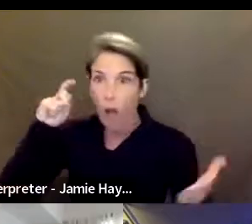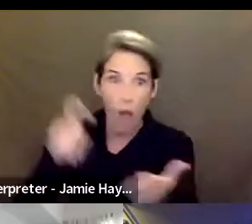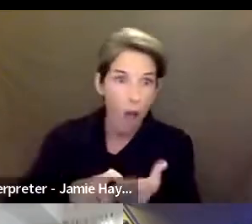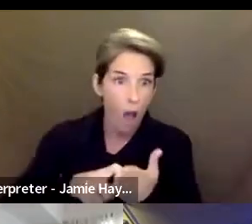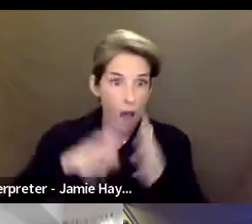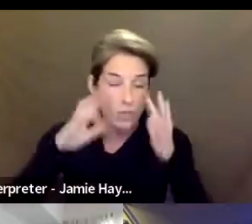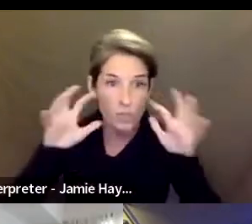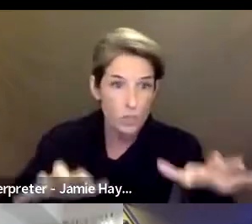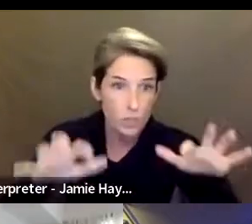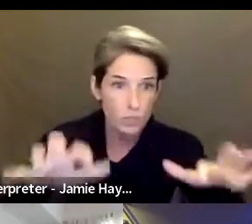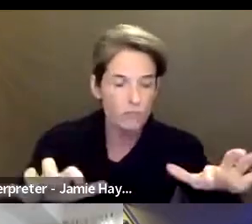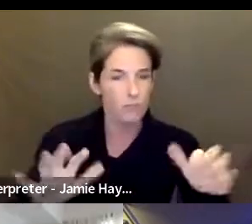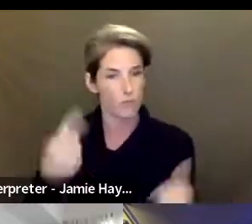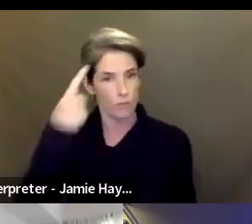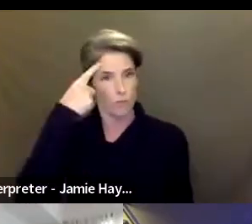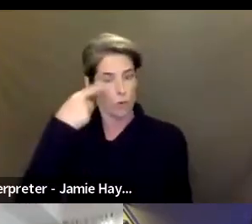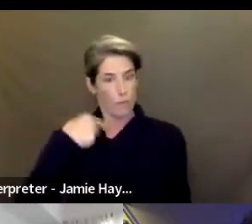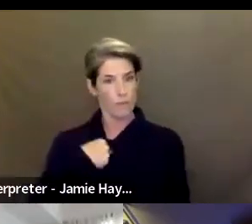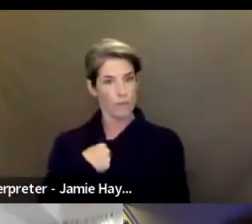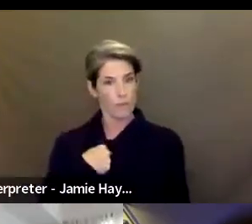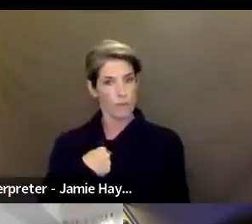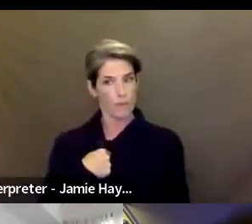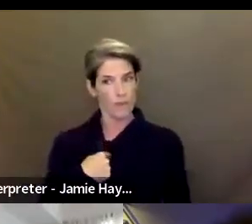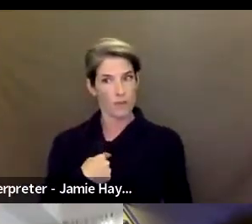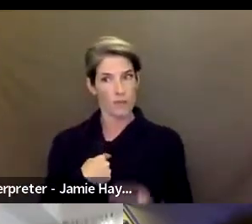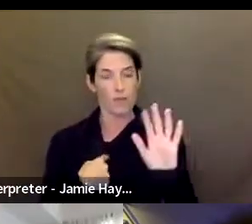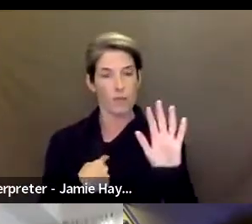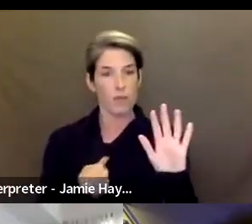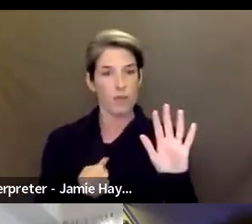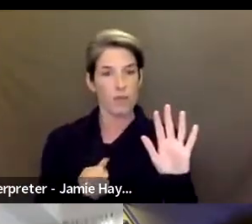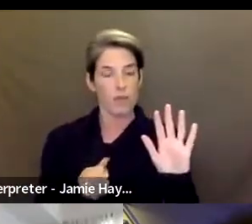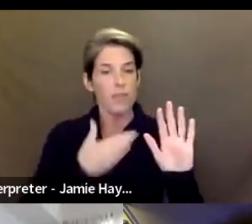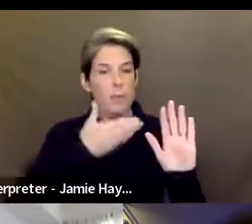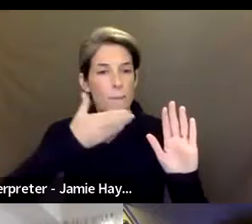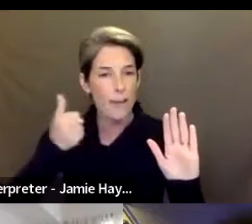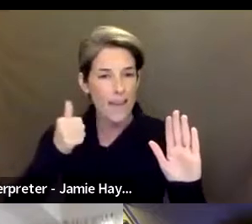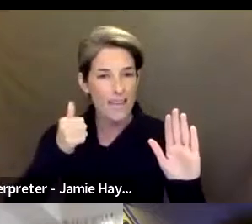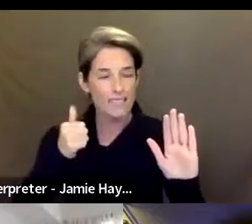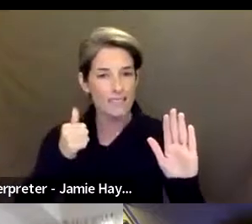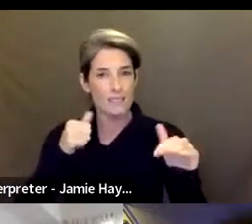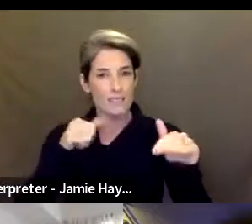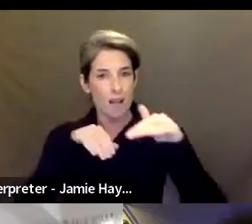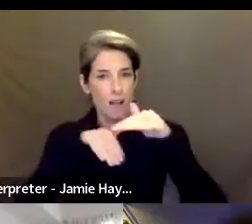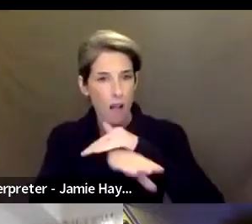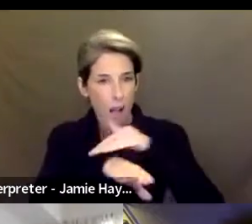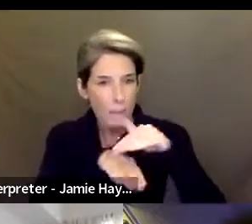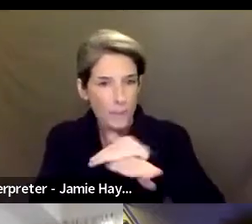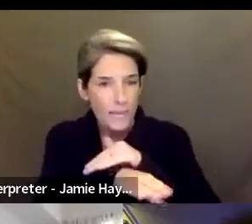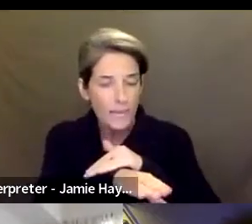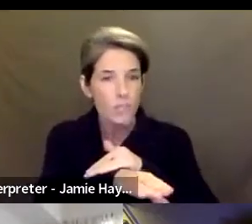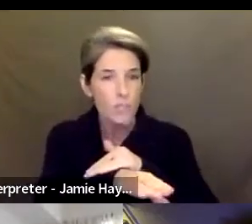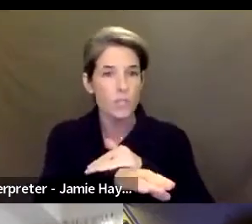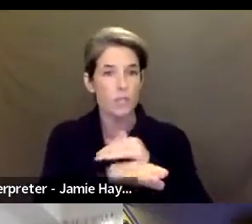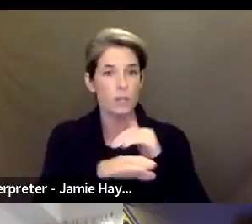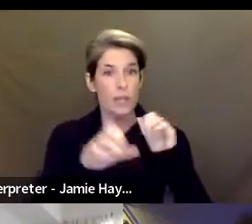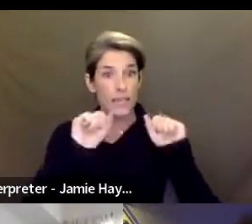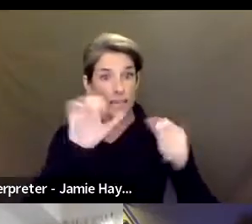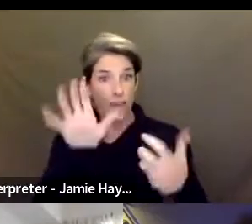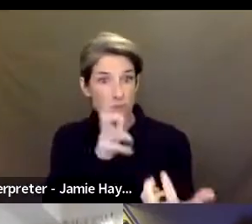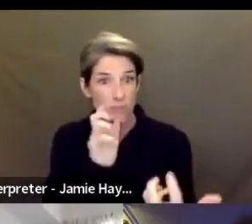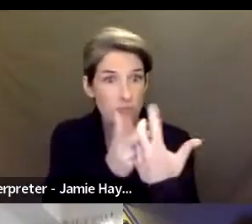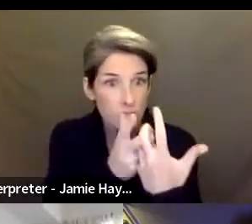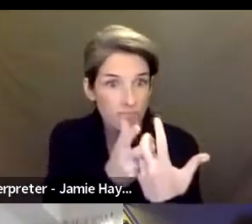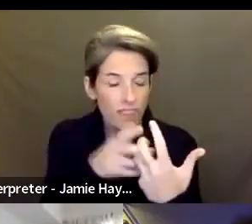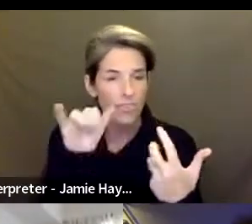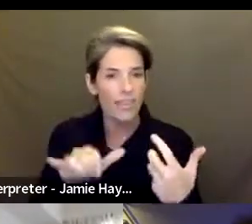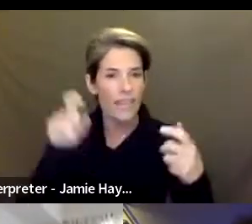me, the best person that can accommodate someone with a disability in an audition is that person. Your